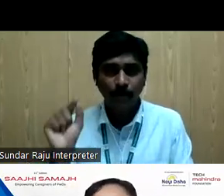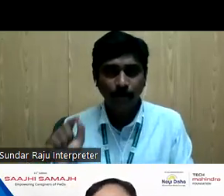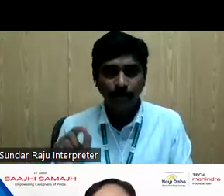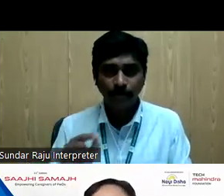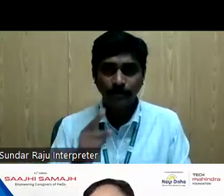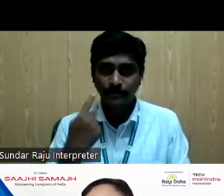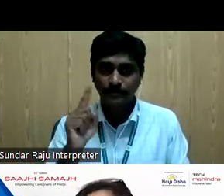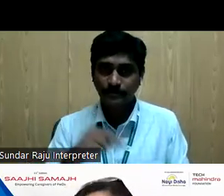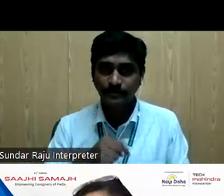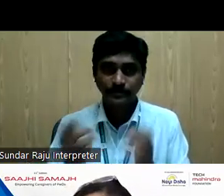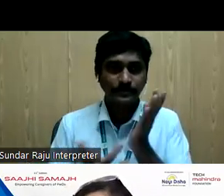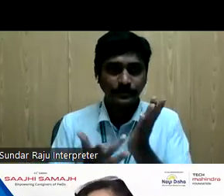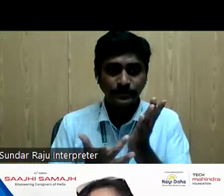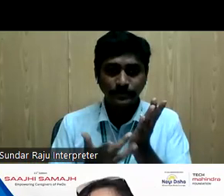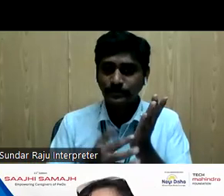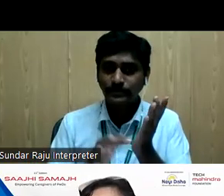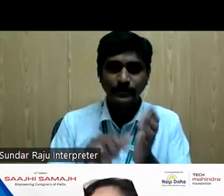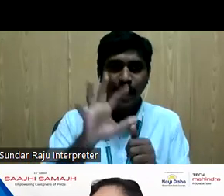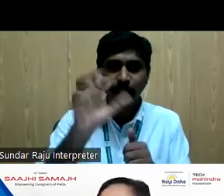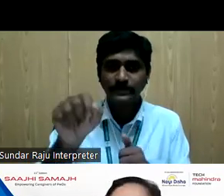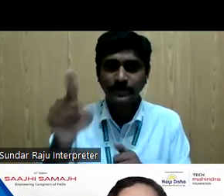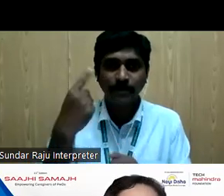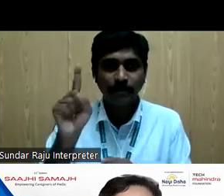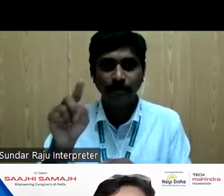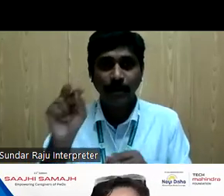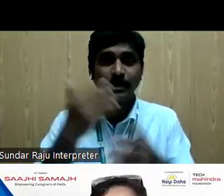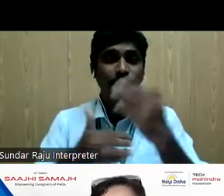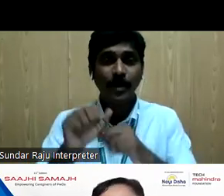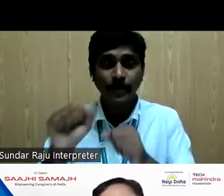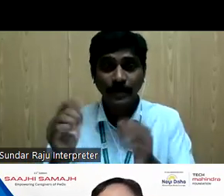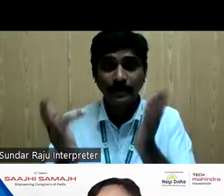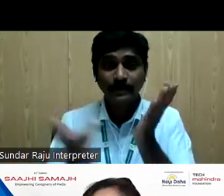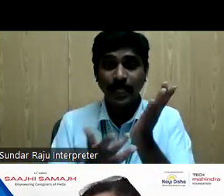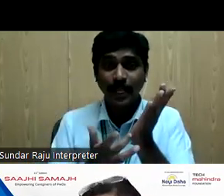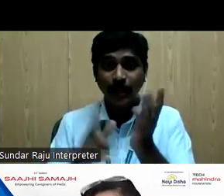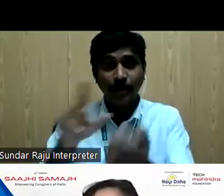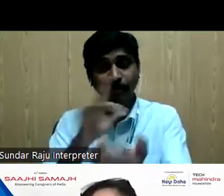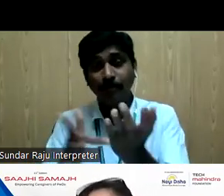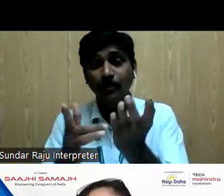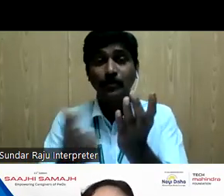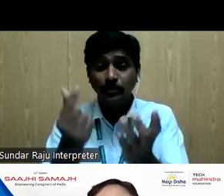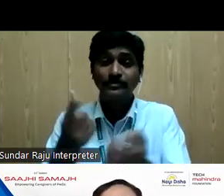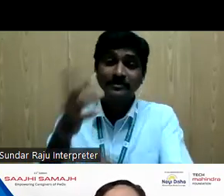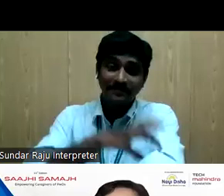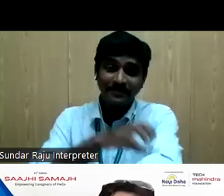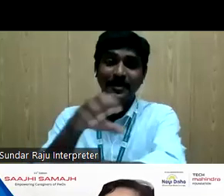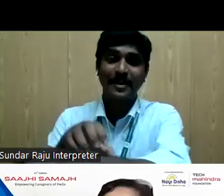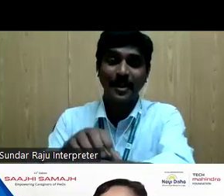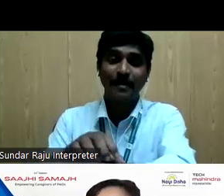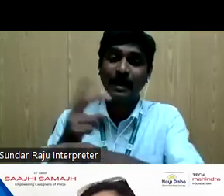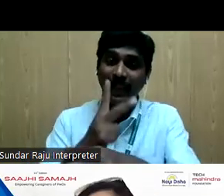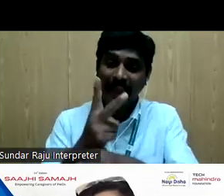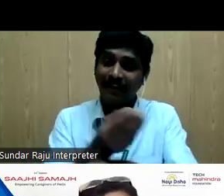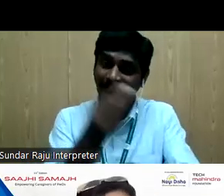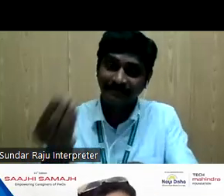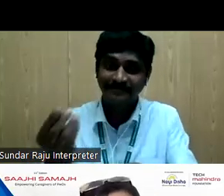need assistive technology to help people with disabilities, but we can also use technology to empower caregivers and give them support